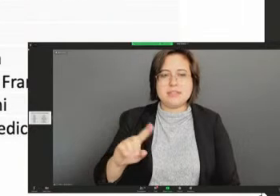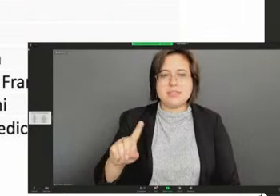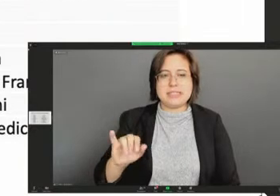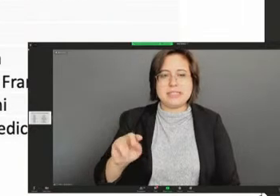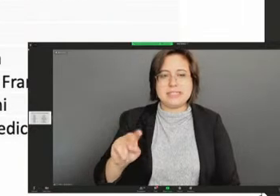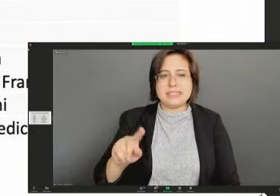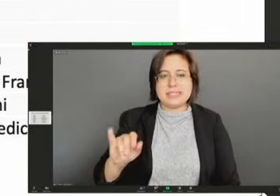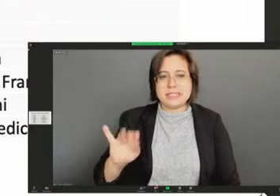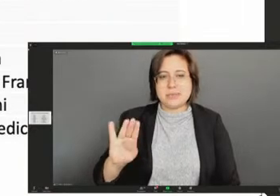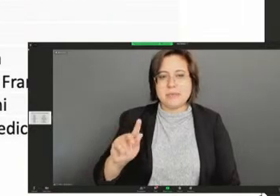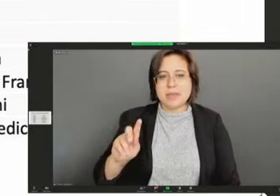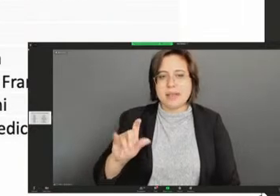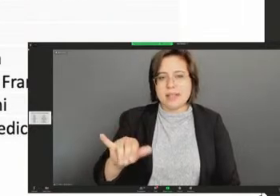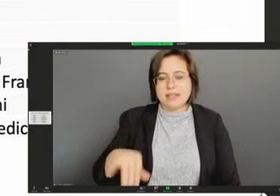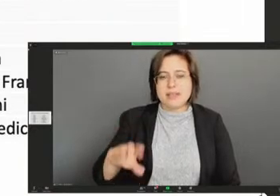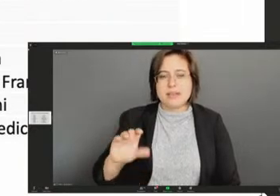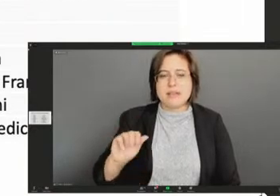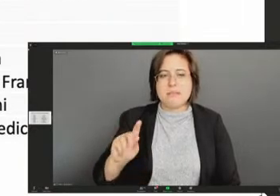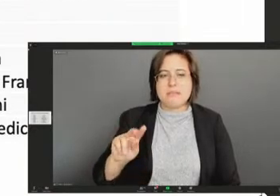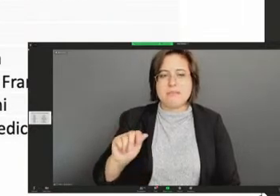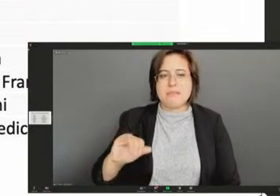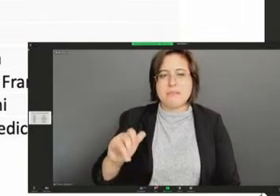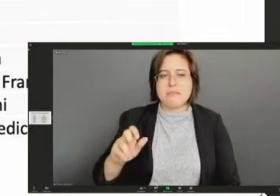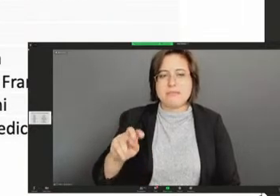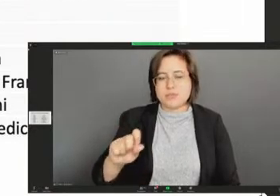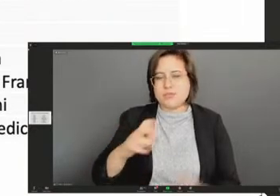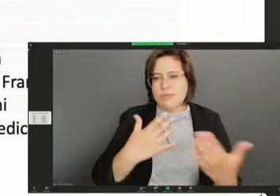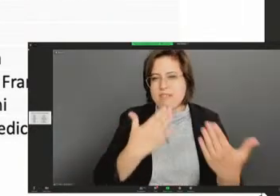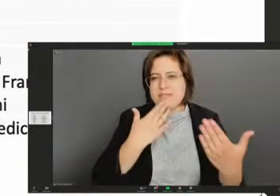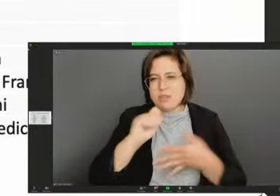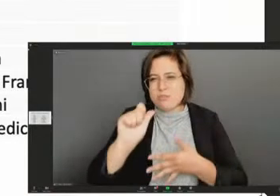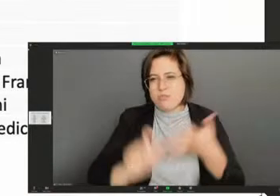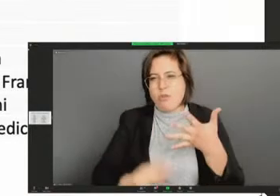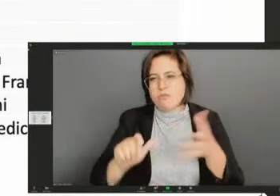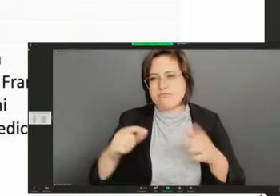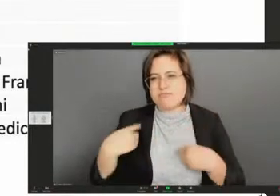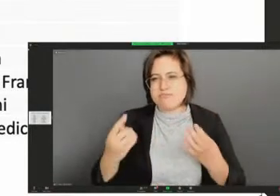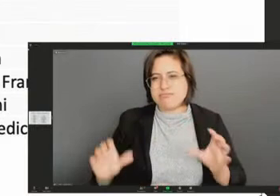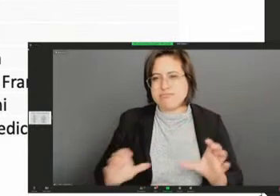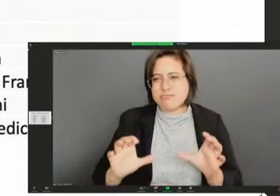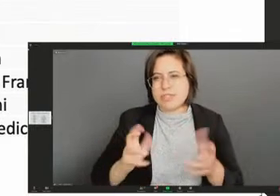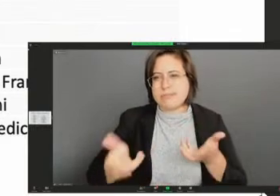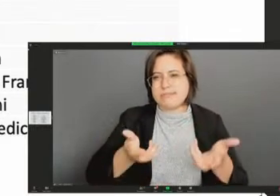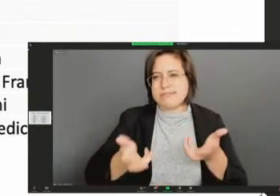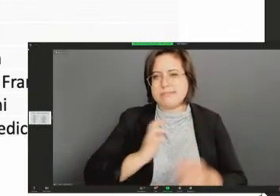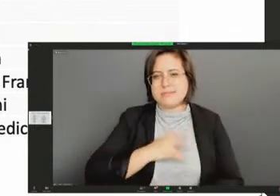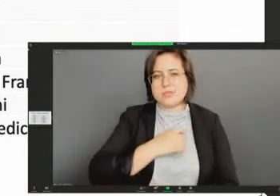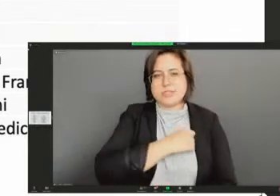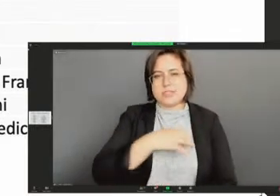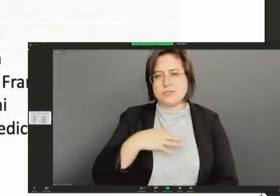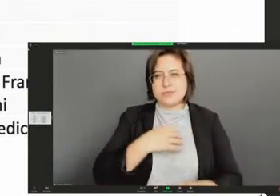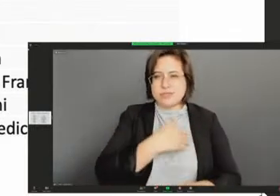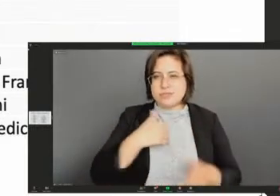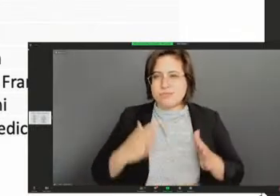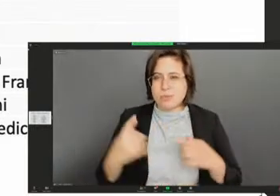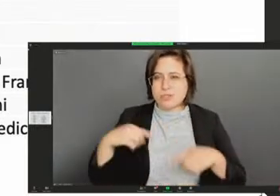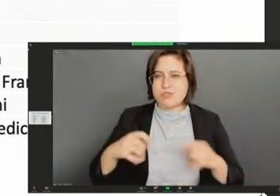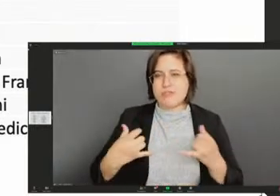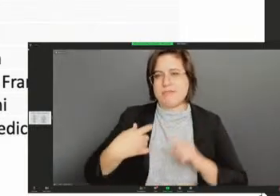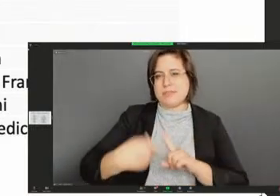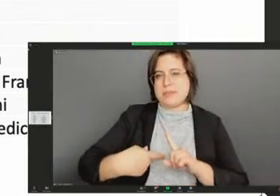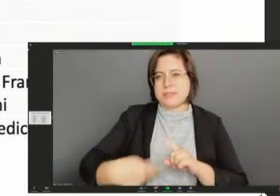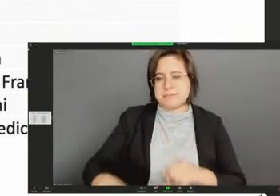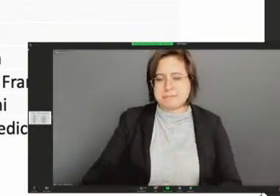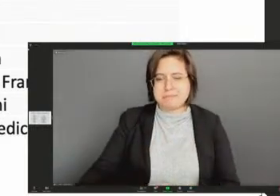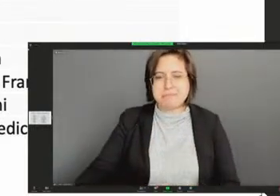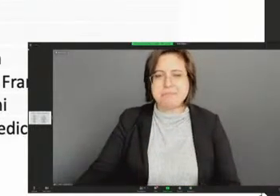want to thank you for all that you've done in engaging our task force member during this month. So I will